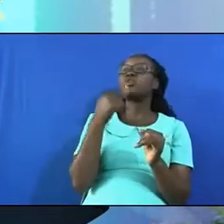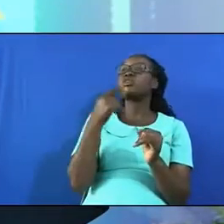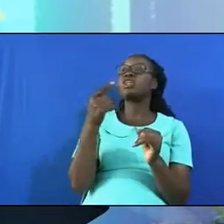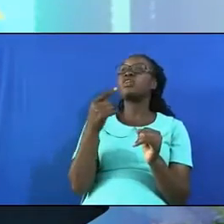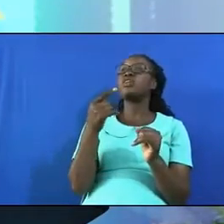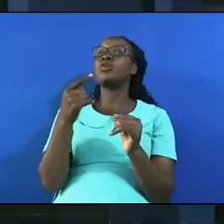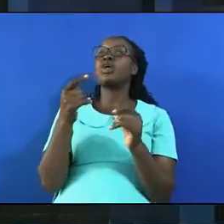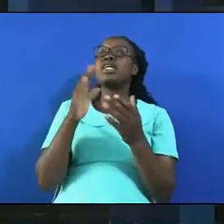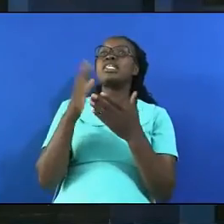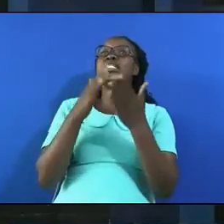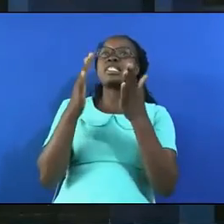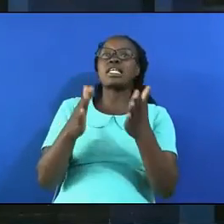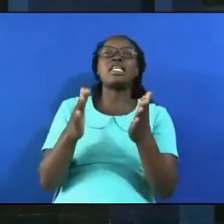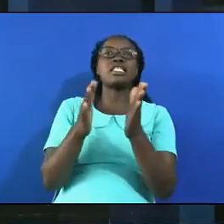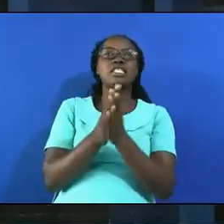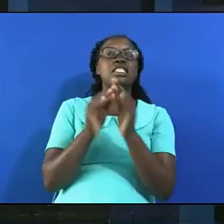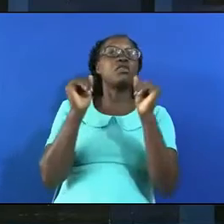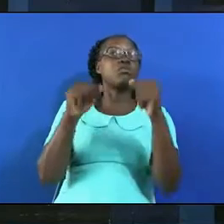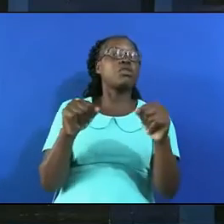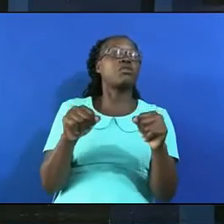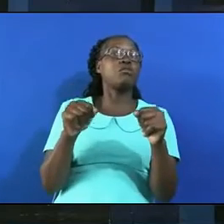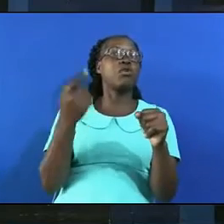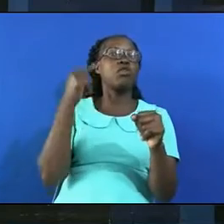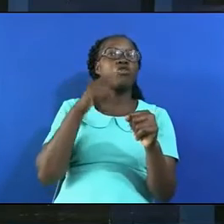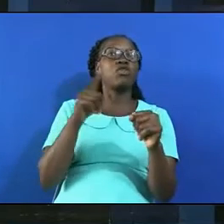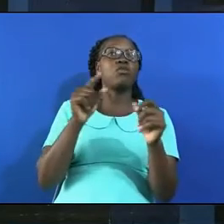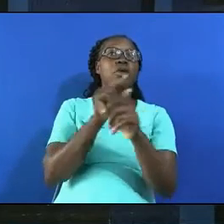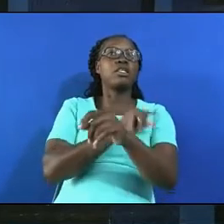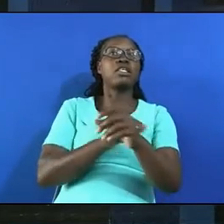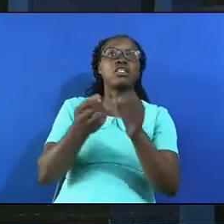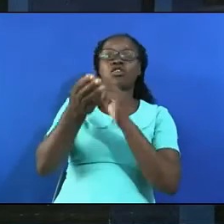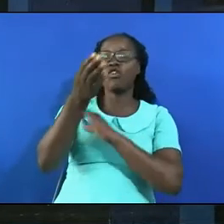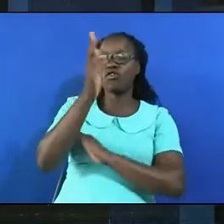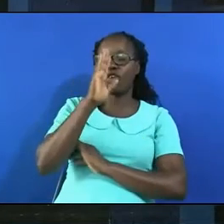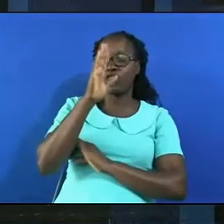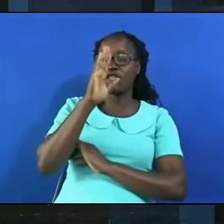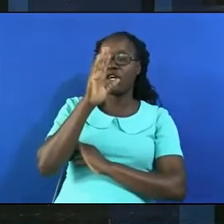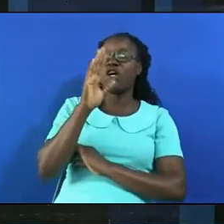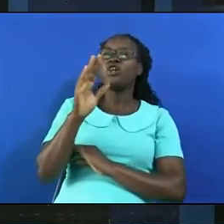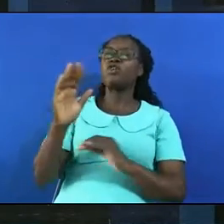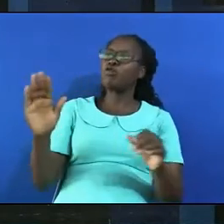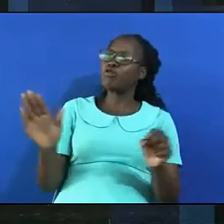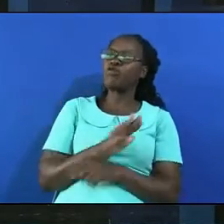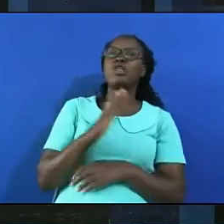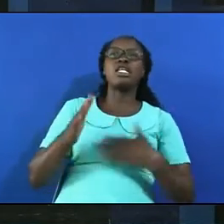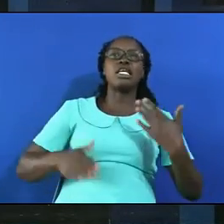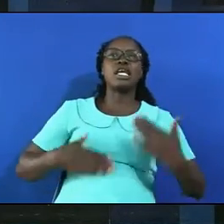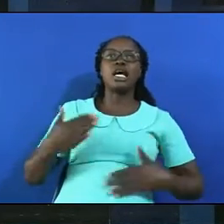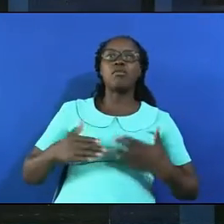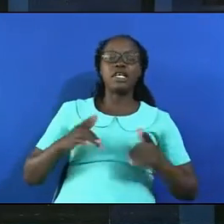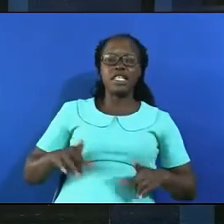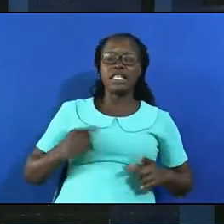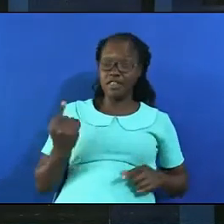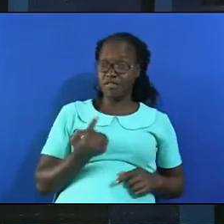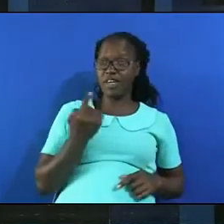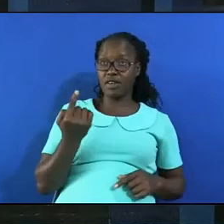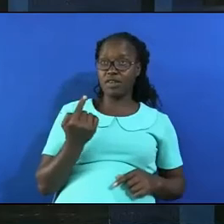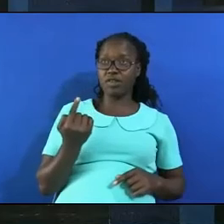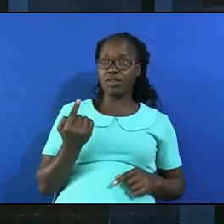sinners, that it is possible for you, by the grace of God, to be totally happy and living alone.